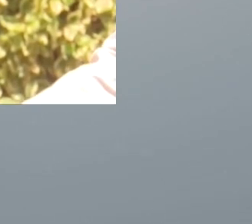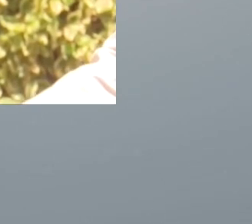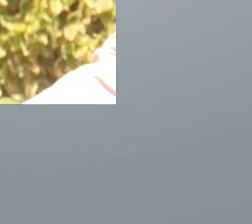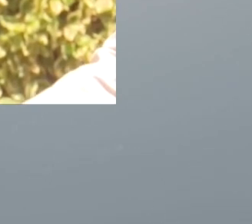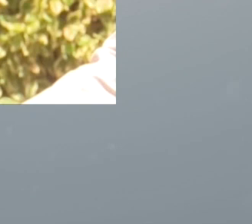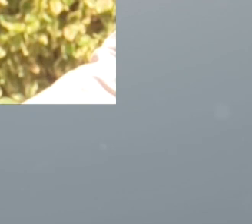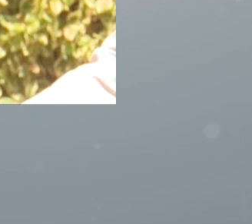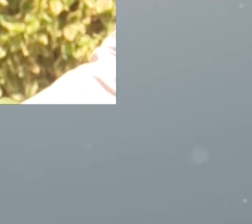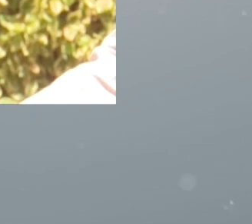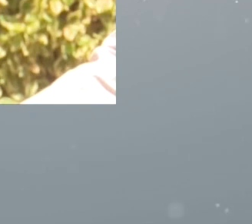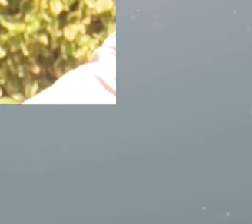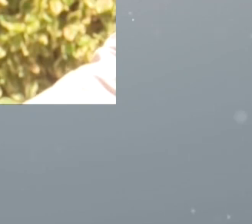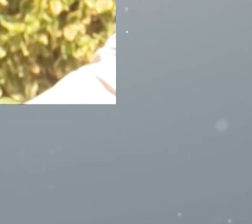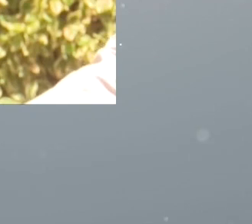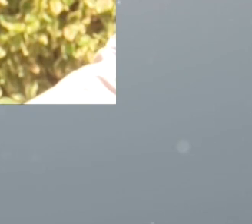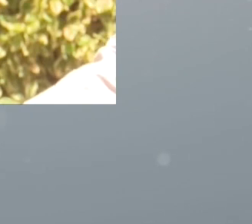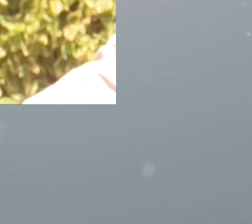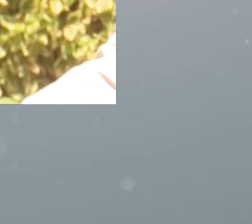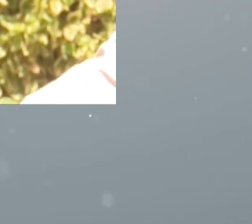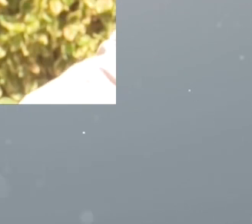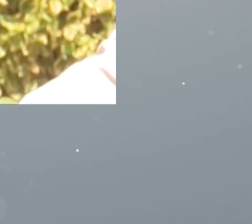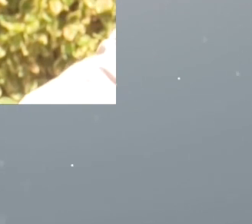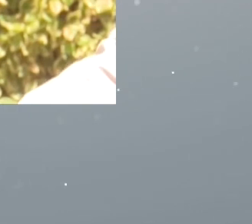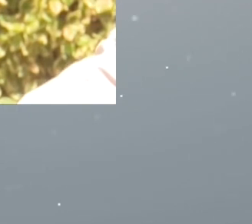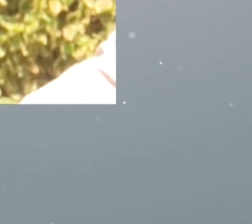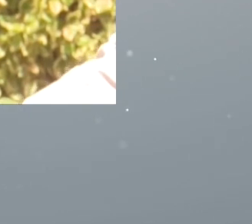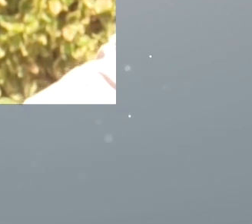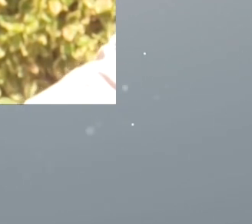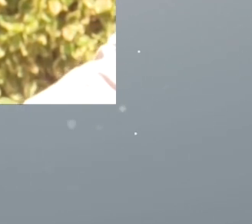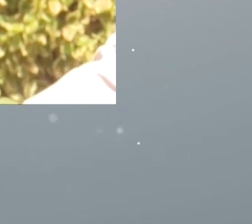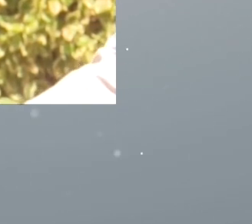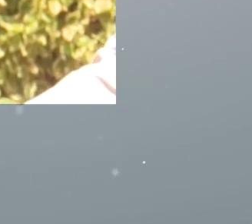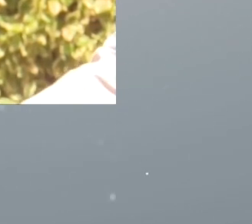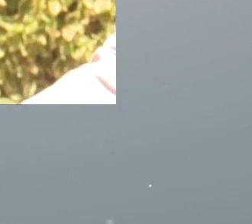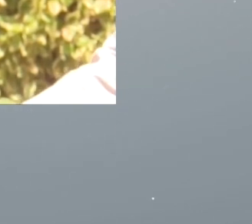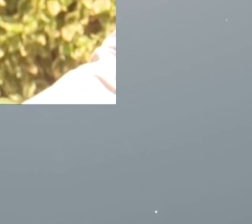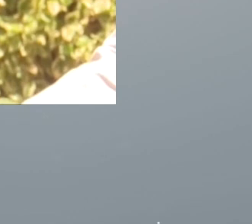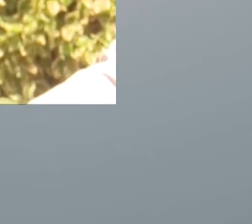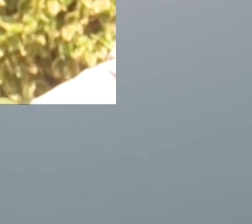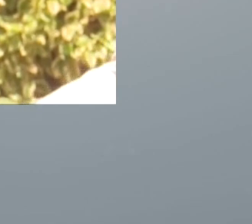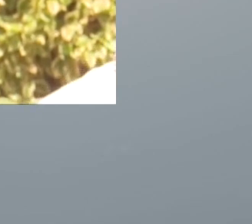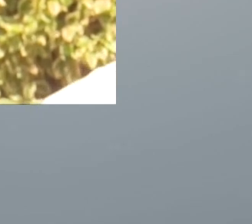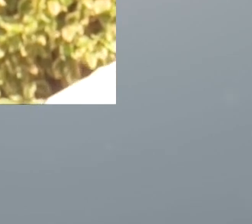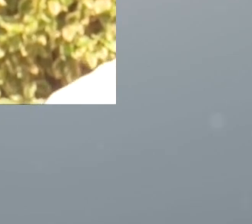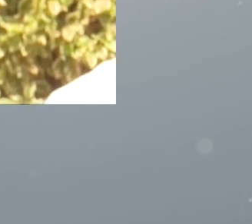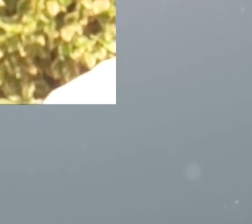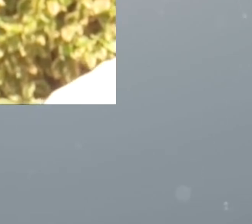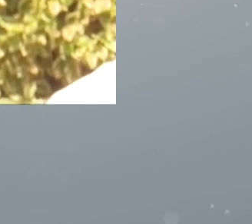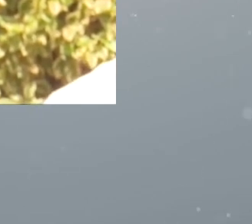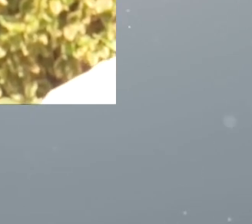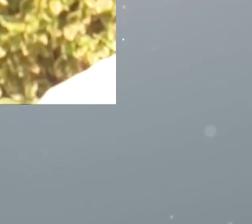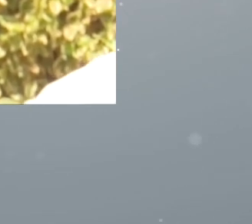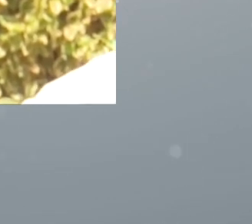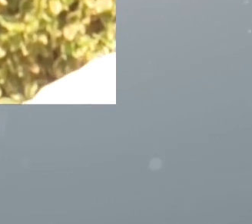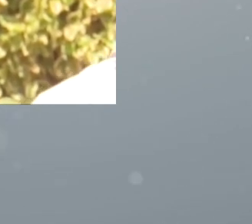we get infrastructure in terms of ICT. We ensure that all schools can access ICT. We have Wi-Fi in